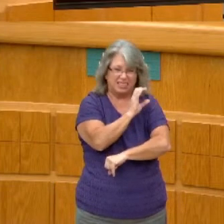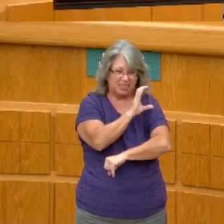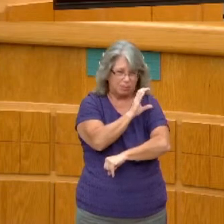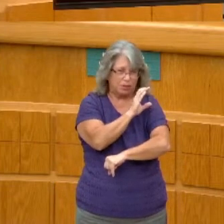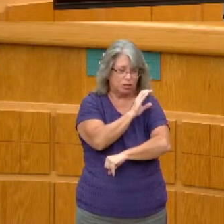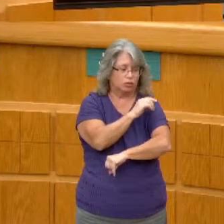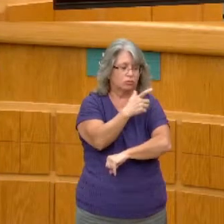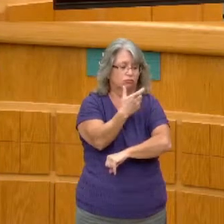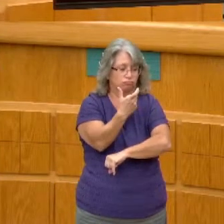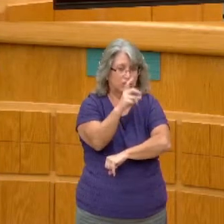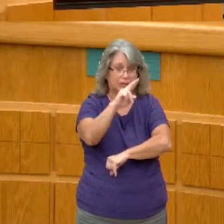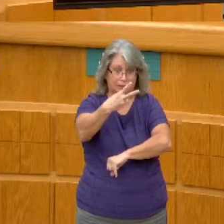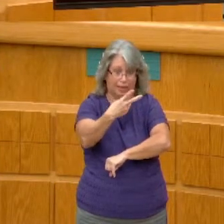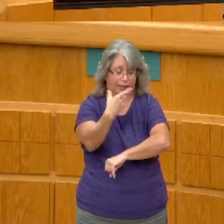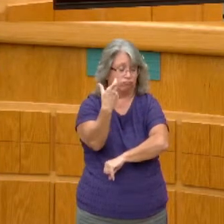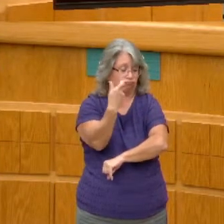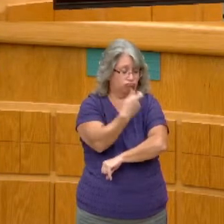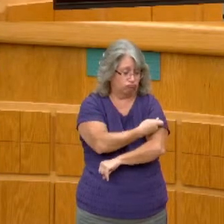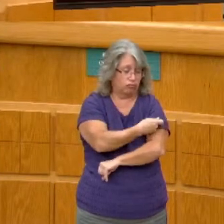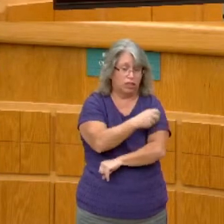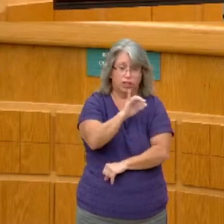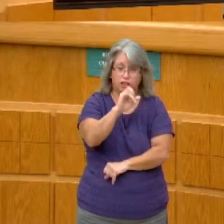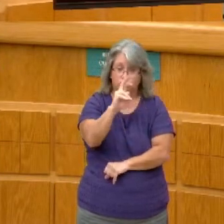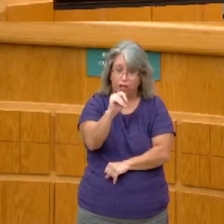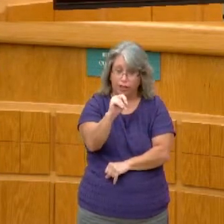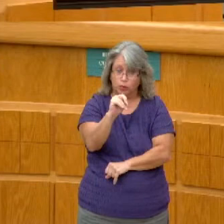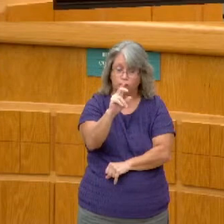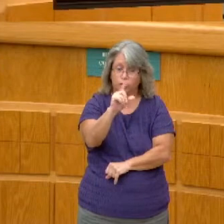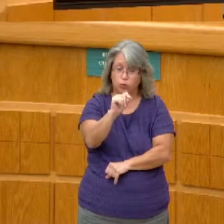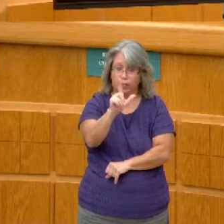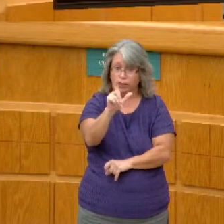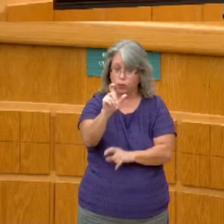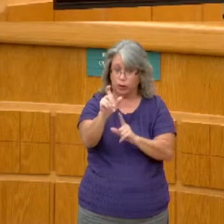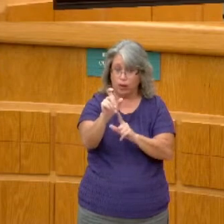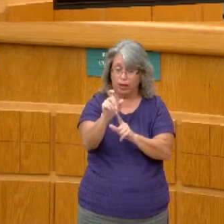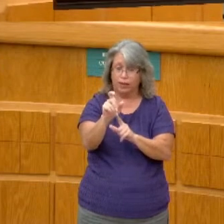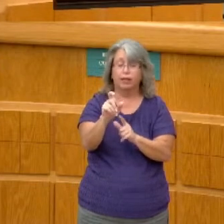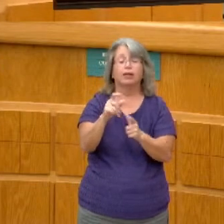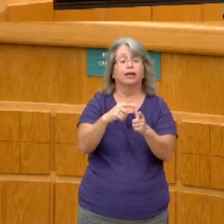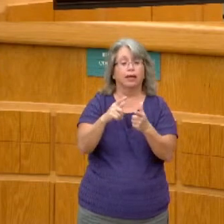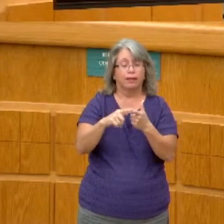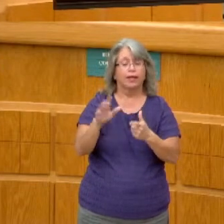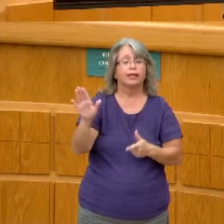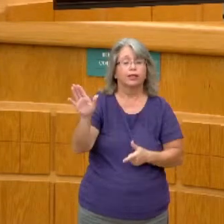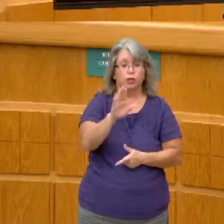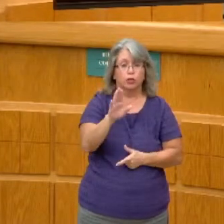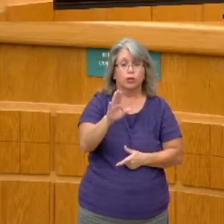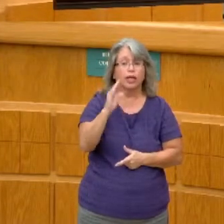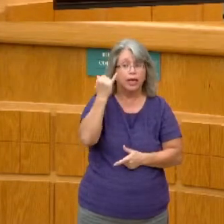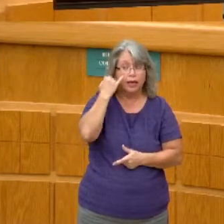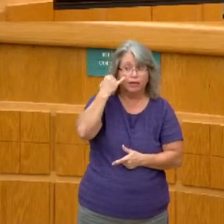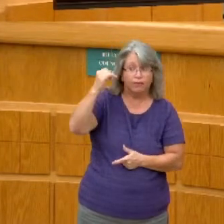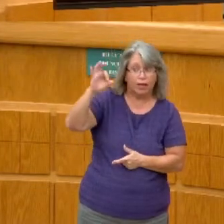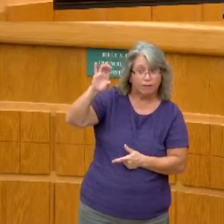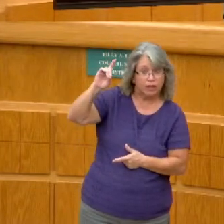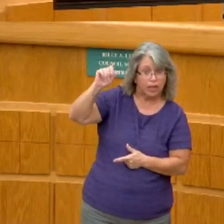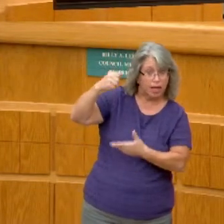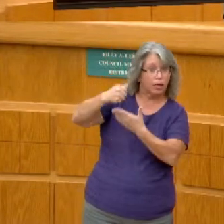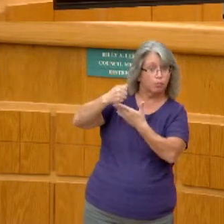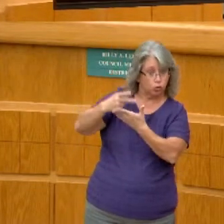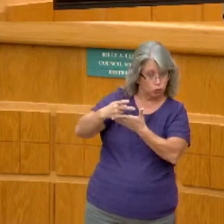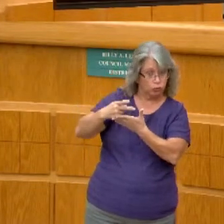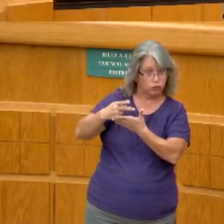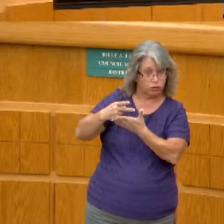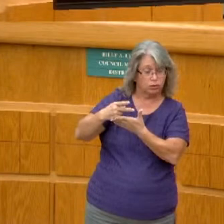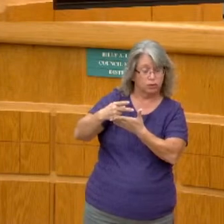had your second dose in January of 2021, then yes, your booster, if FDA approves it at the end of